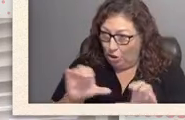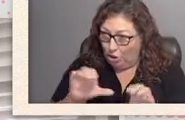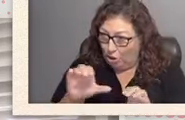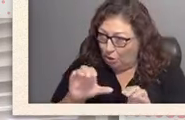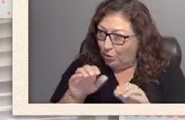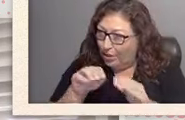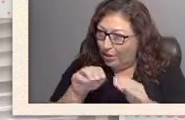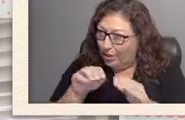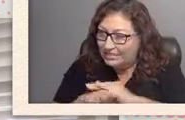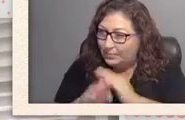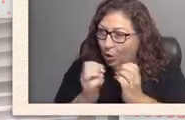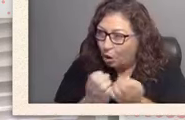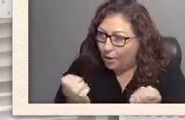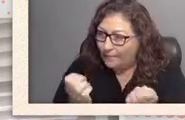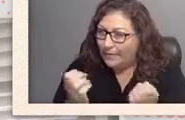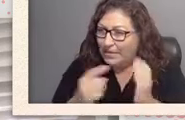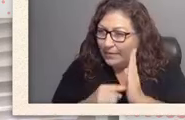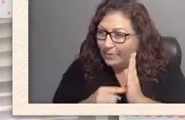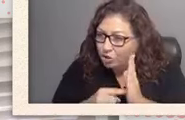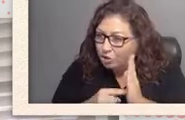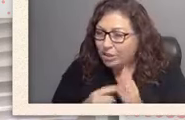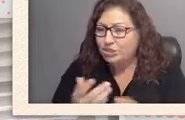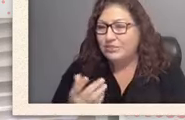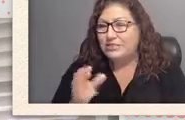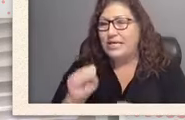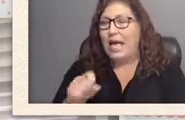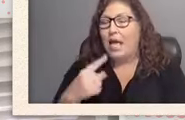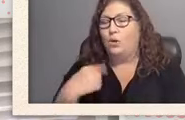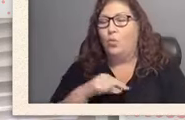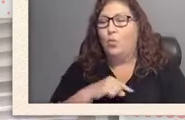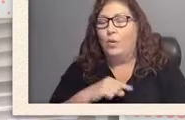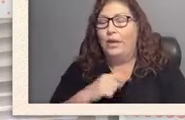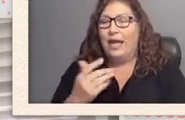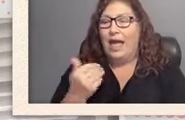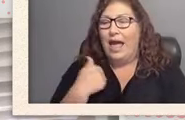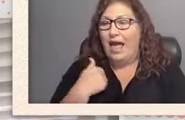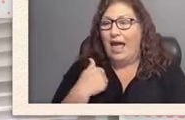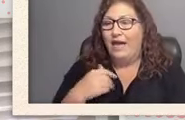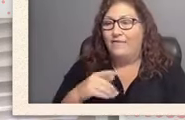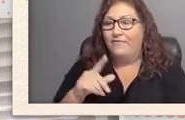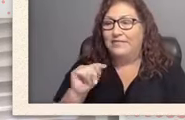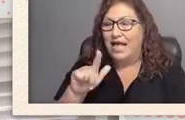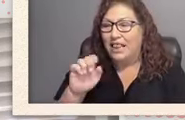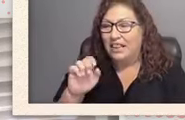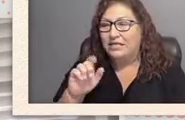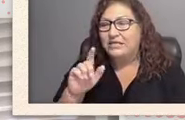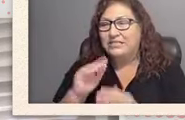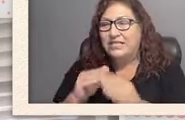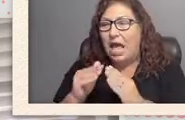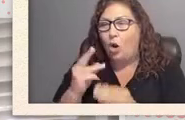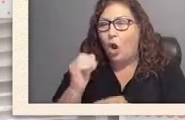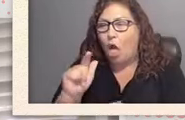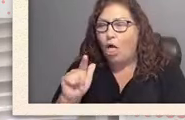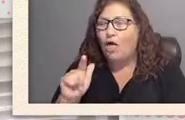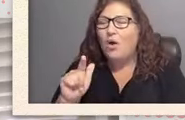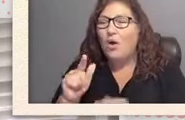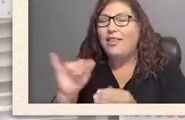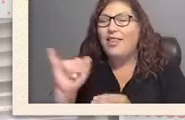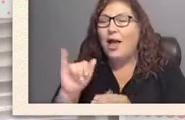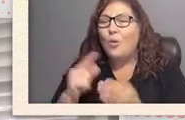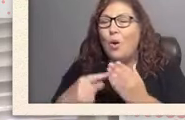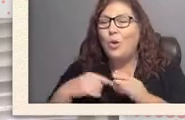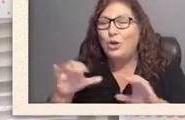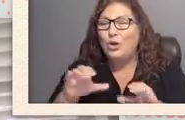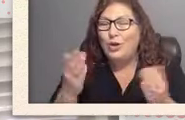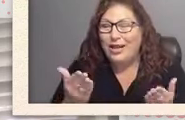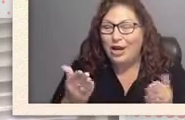accessible equipment demonstrations? Can we have tele-town halls, sort of like what we're doing right here, but instead of Tony and